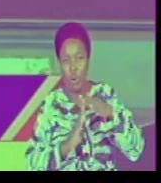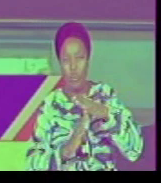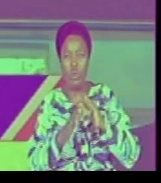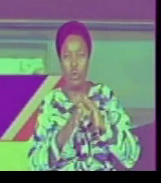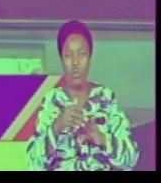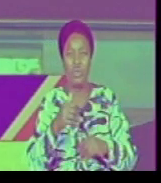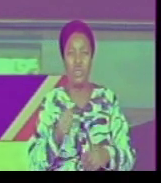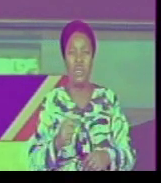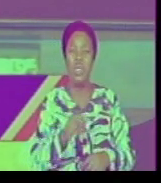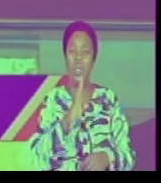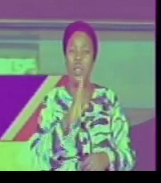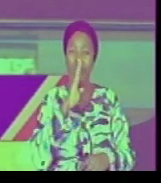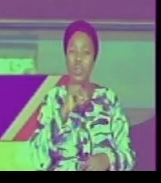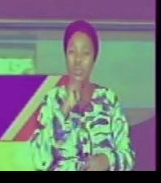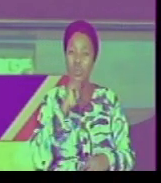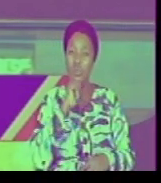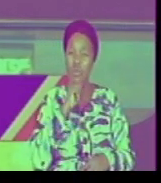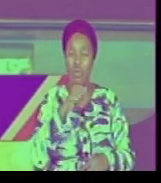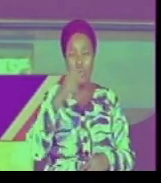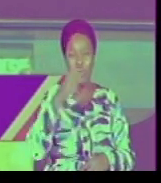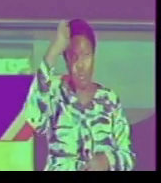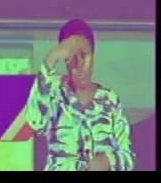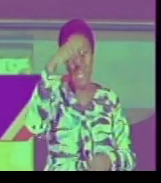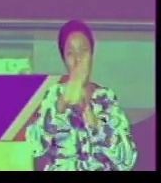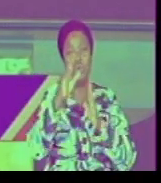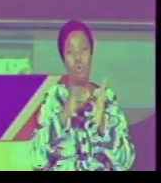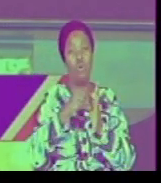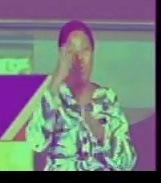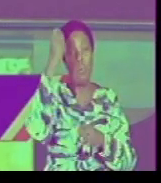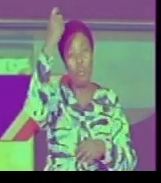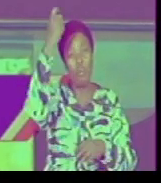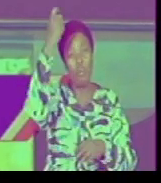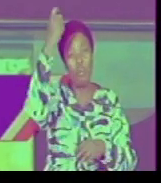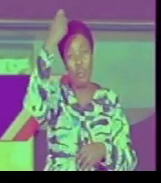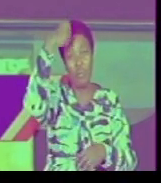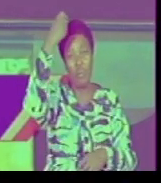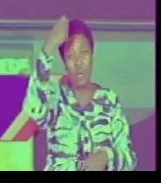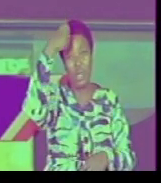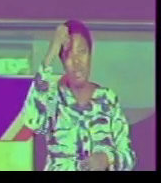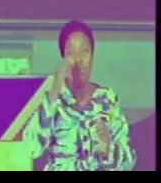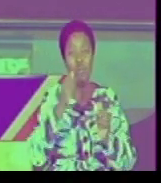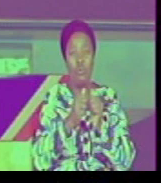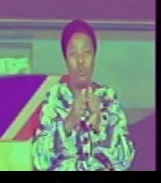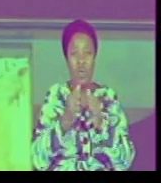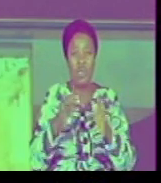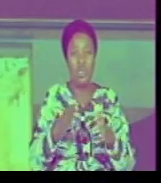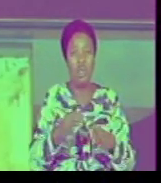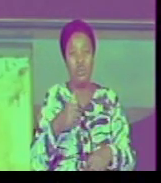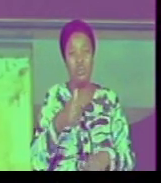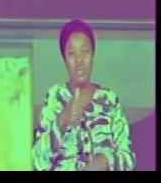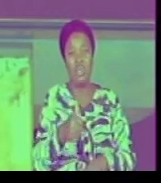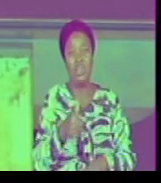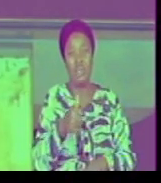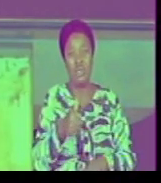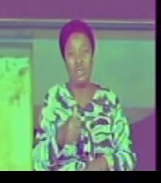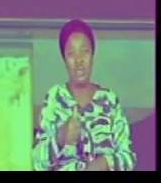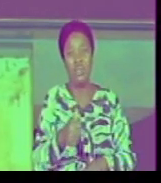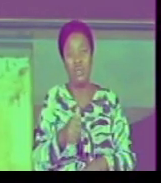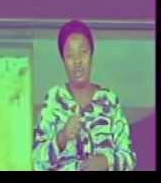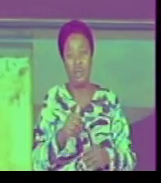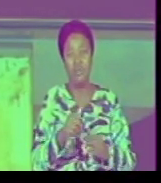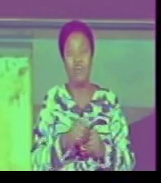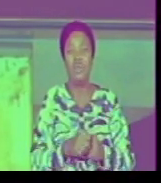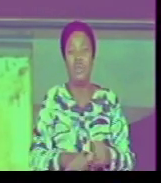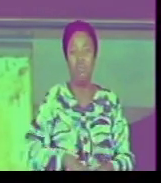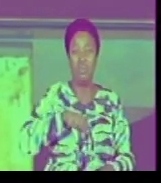own conceit, without self-conceit, without ego,